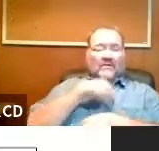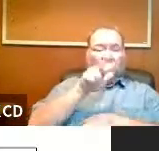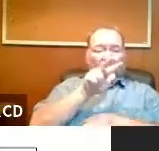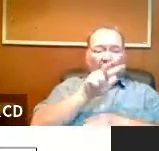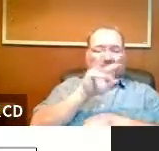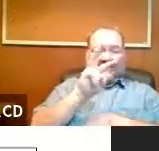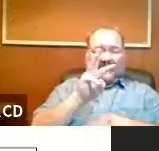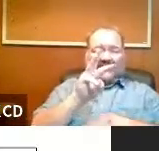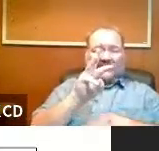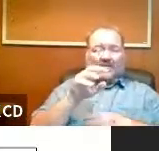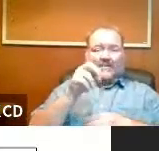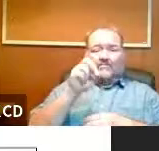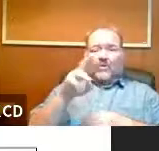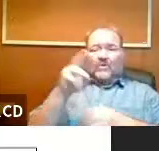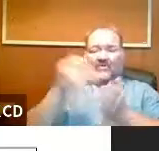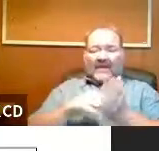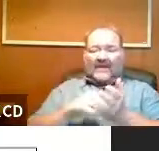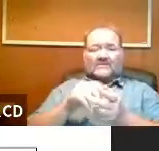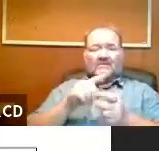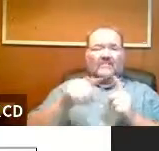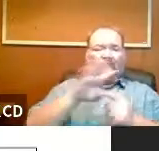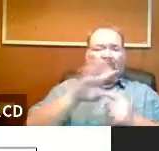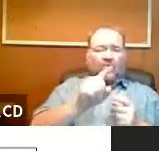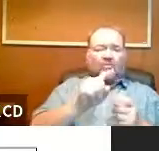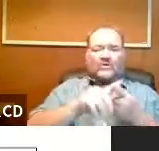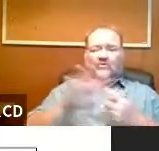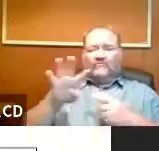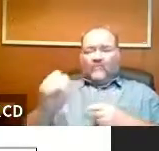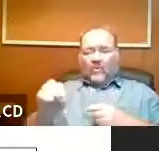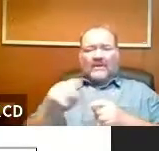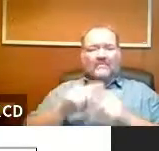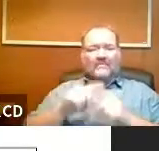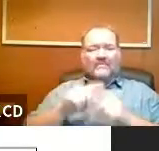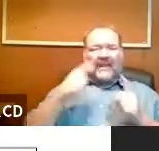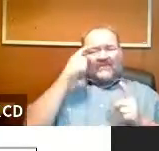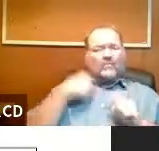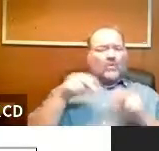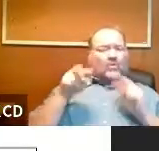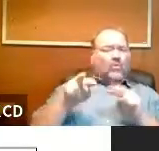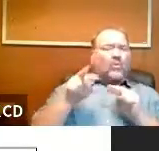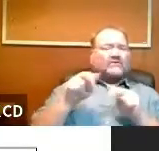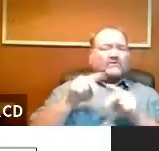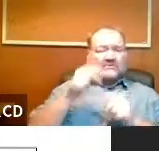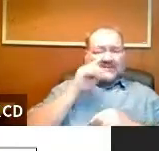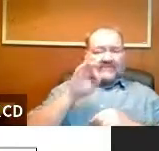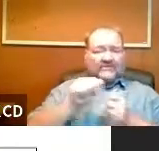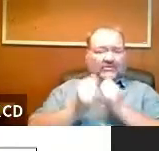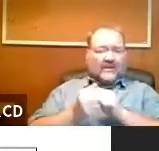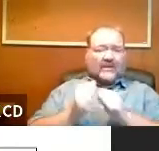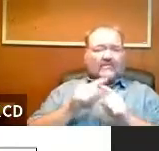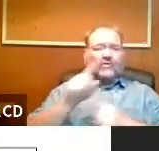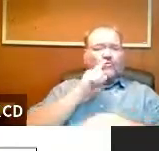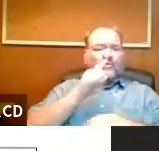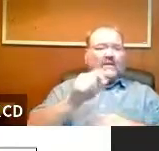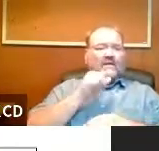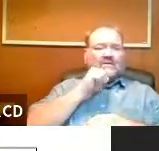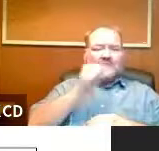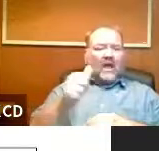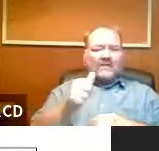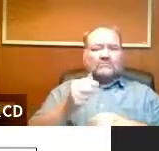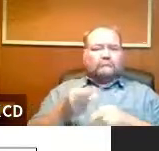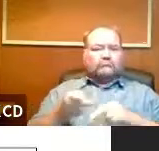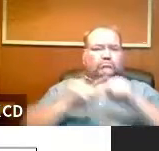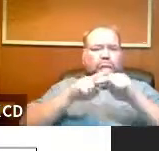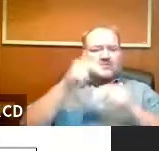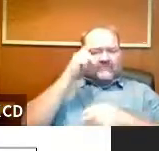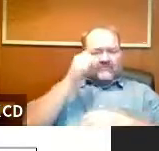35 and 41 to 40. But I think we'll be watching to see if this changes, but it hasn't really significantly budged for